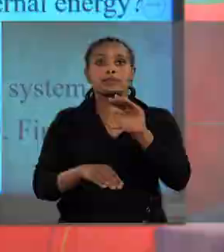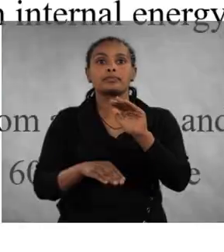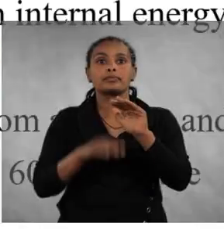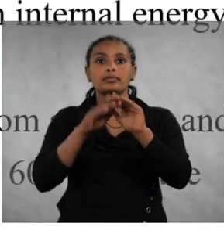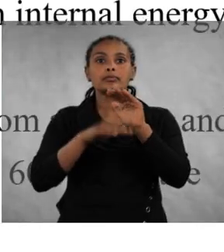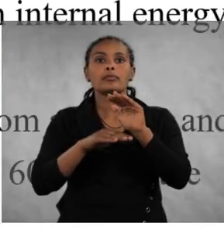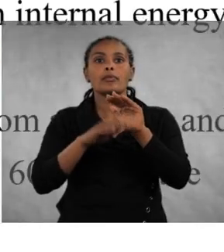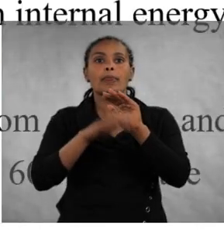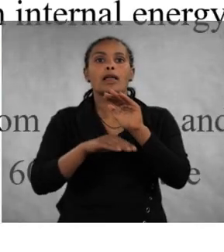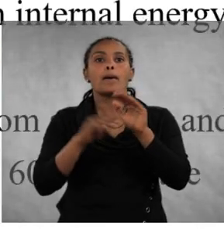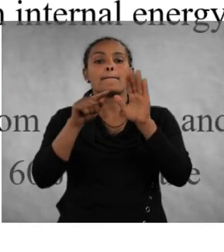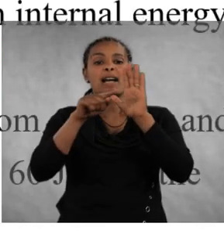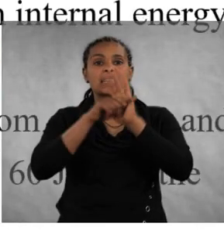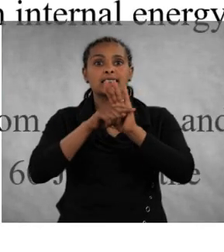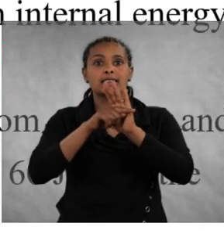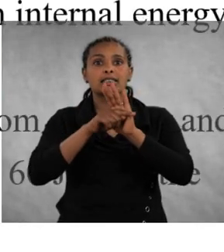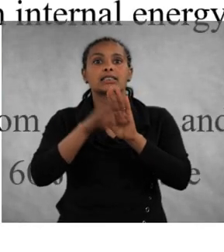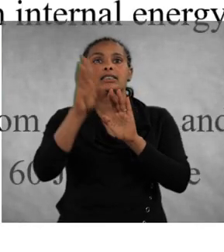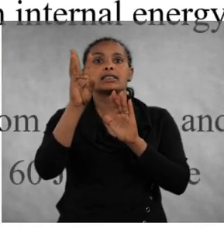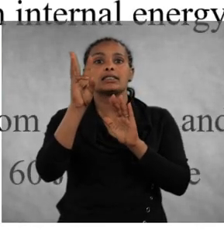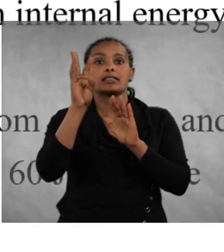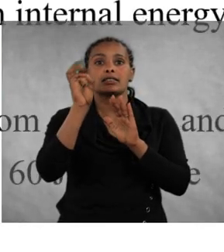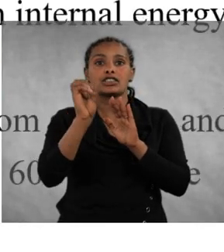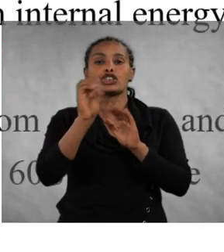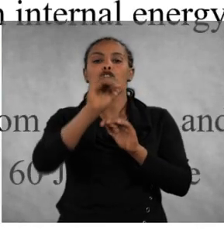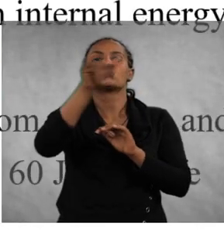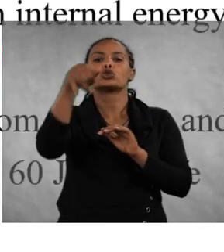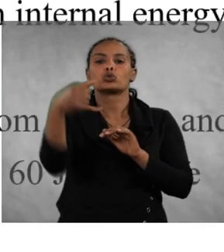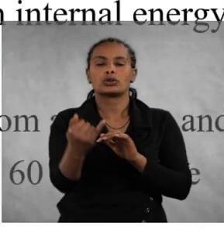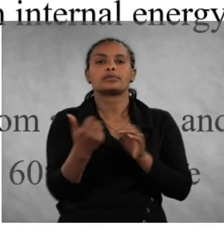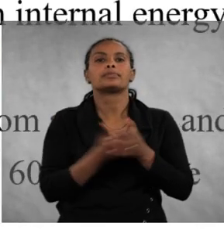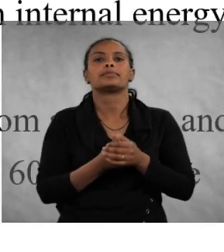energy, is minus 60 joule.